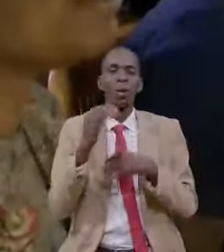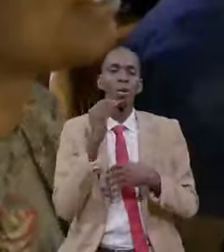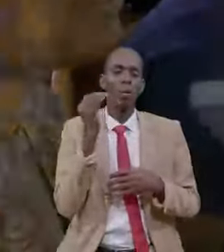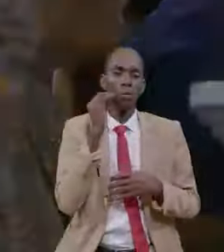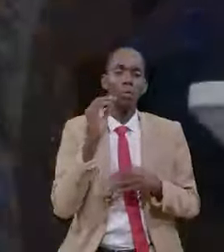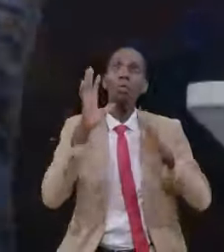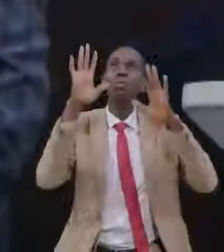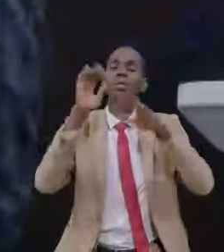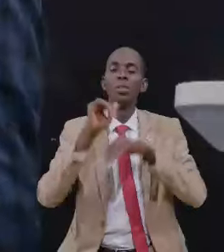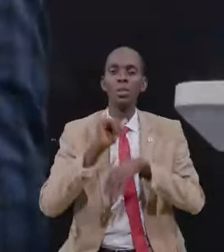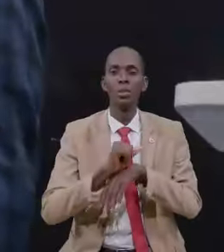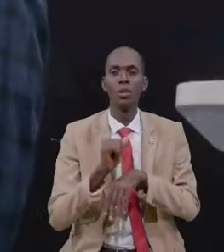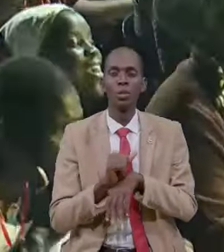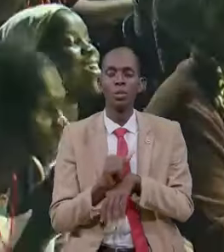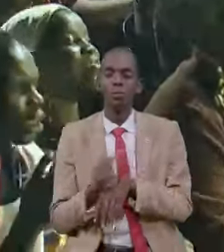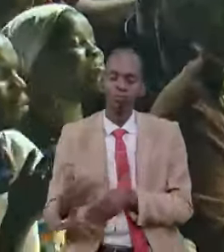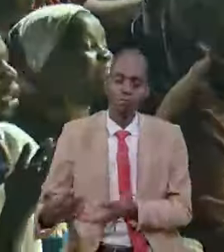Miracle, carry, go.